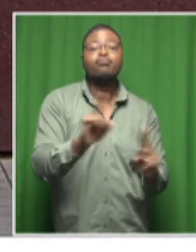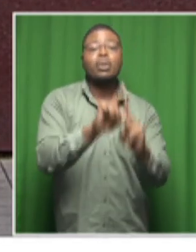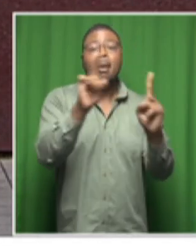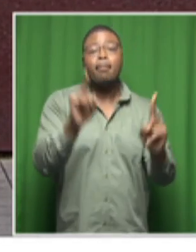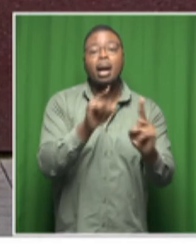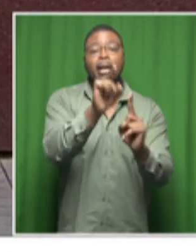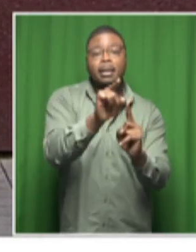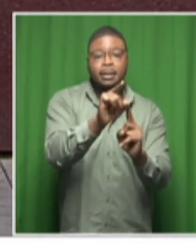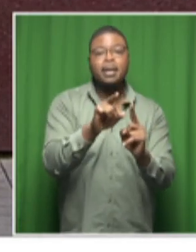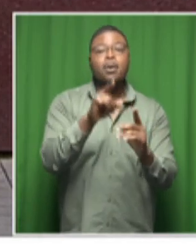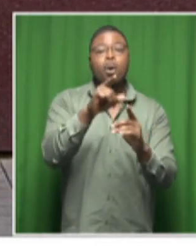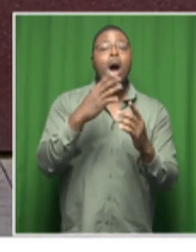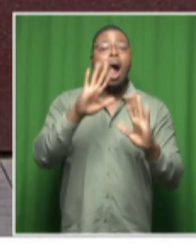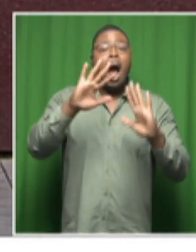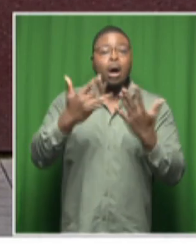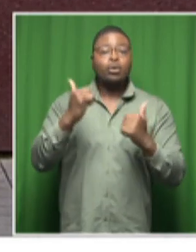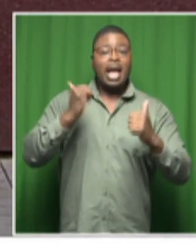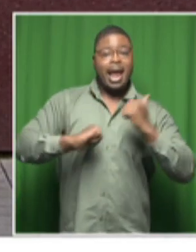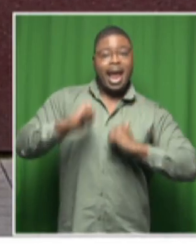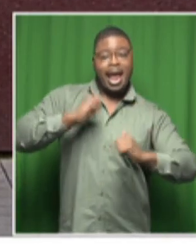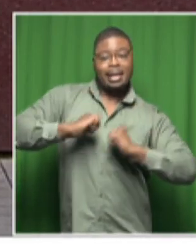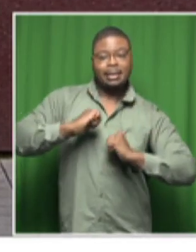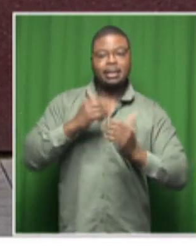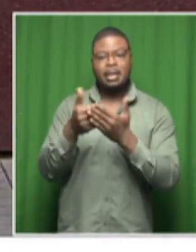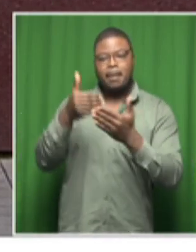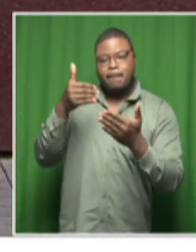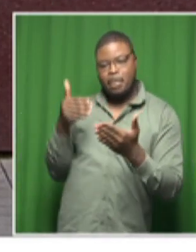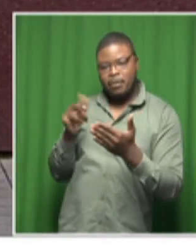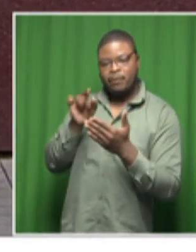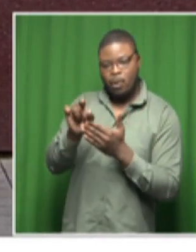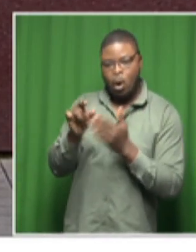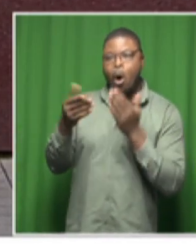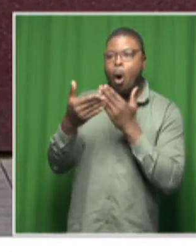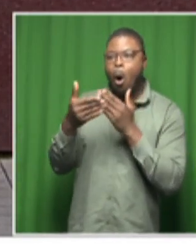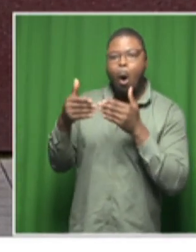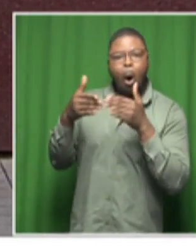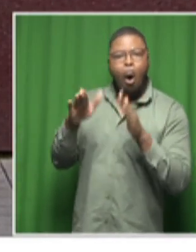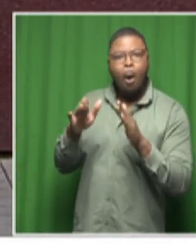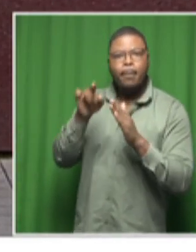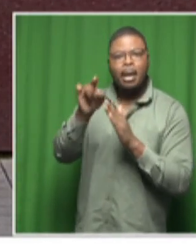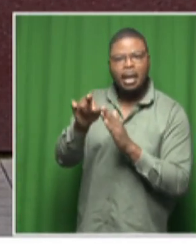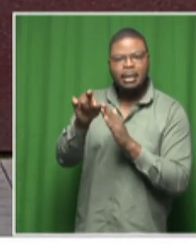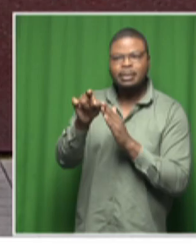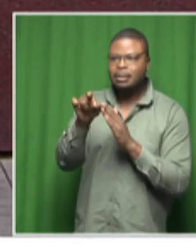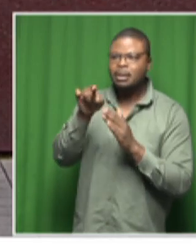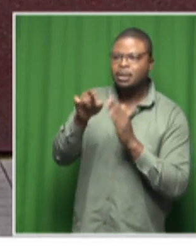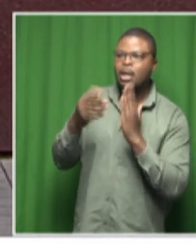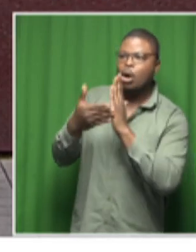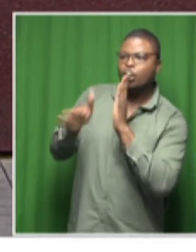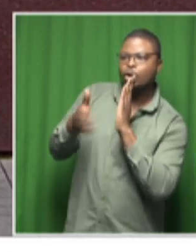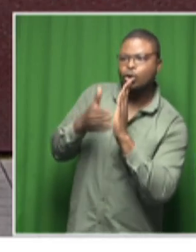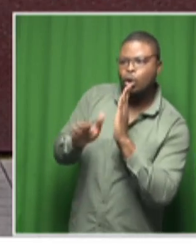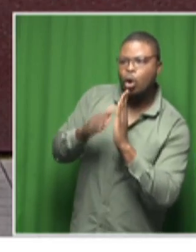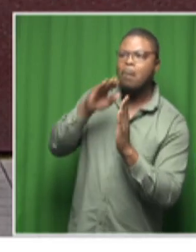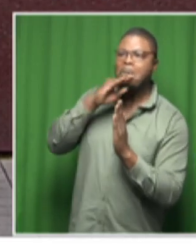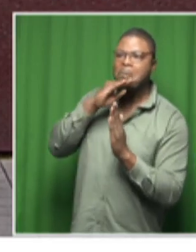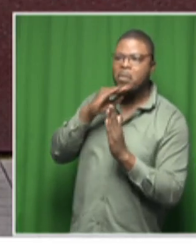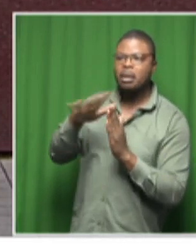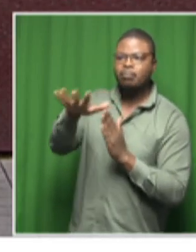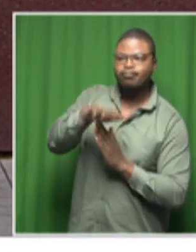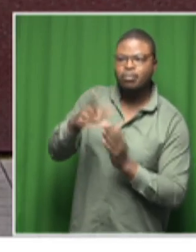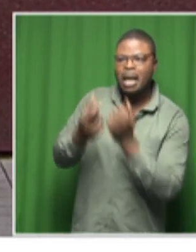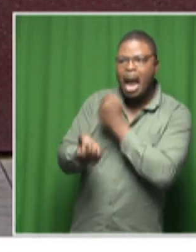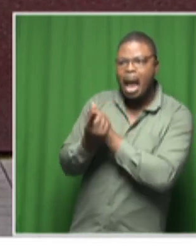very first instance. That then would have opened the door for contamination of the scene, or for anyone to enter the